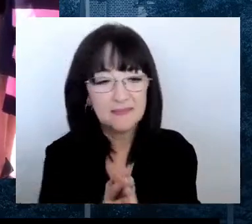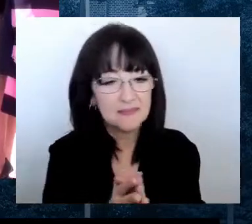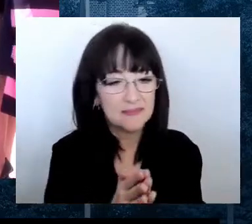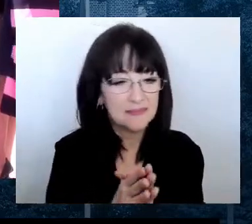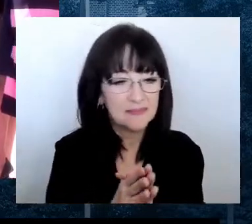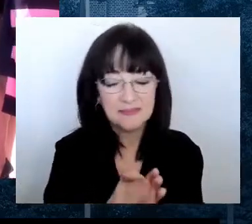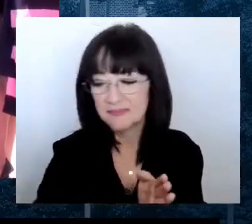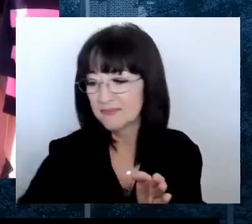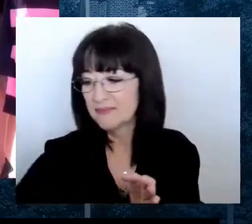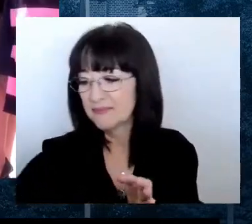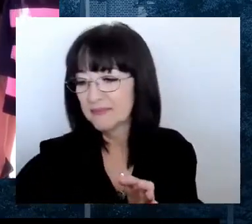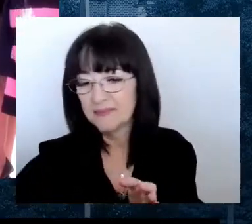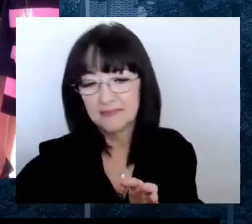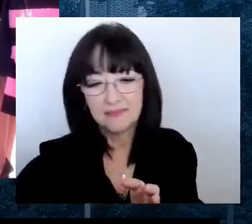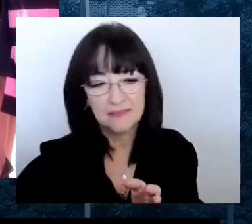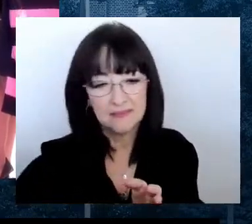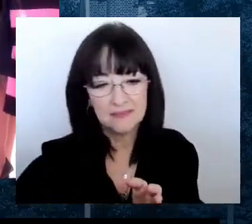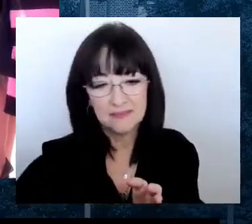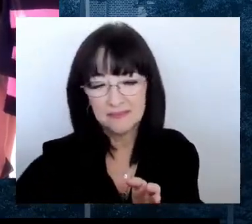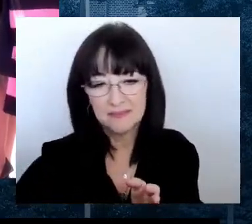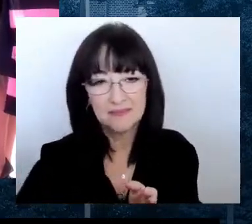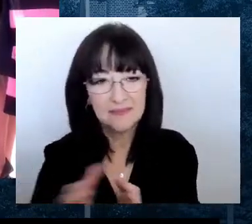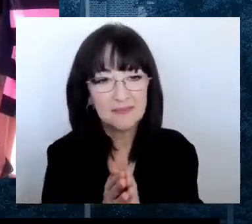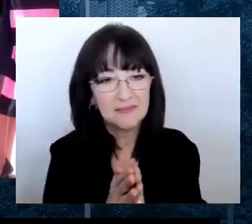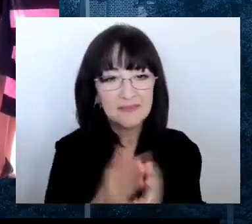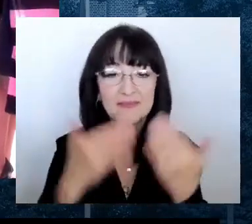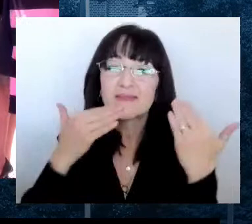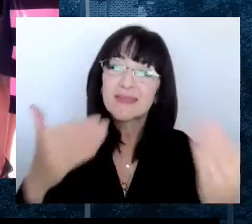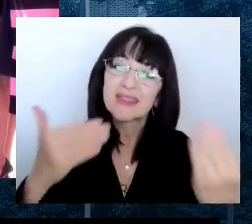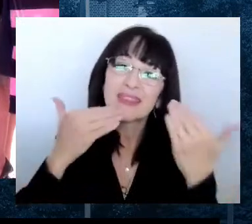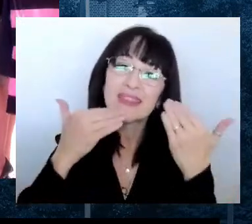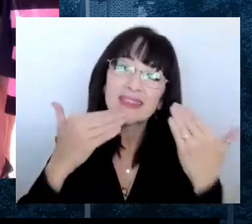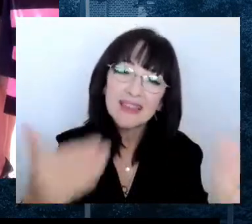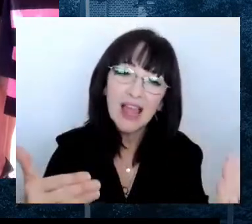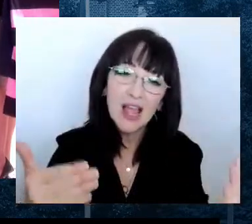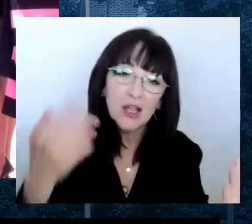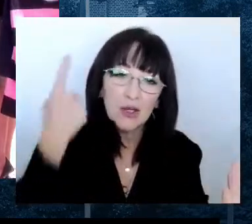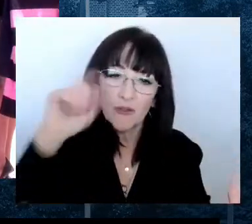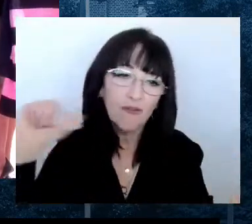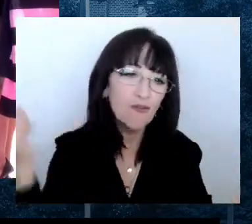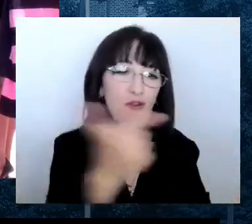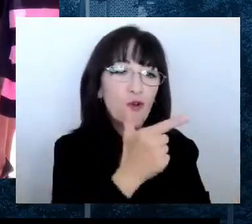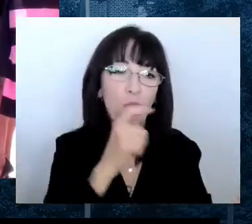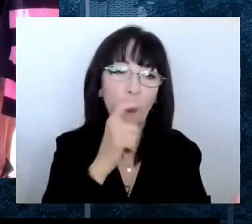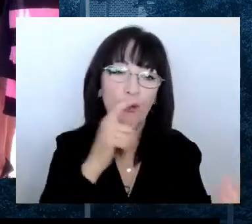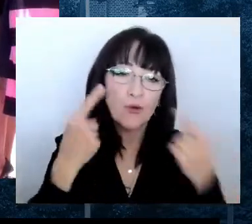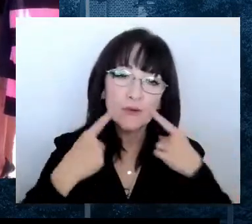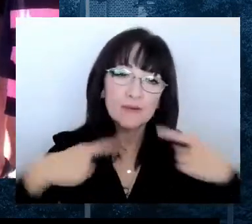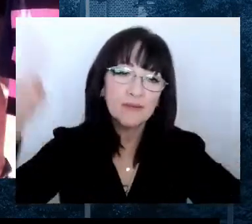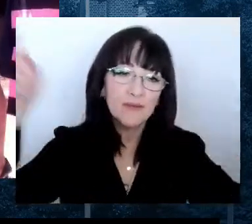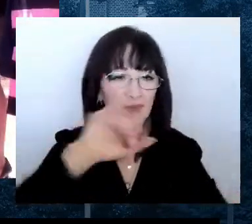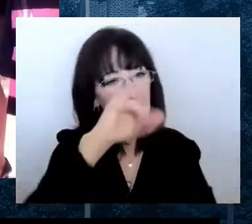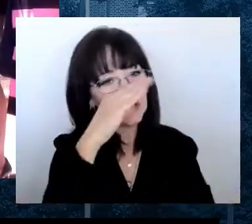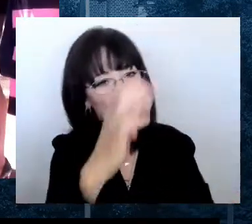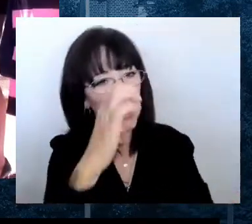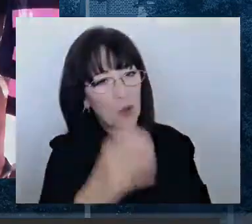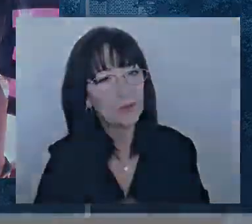To give it back, we'll make sure it gets processed. Thank you, everybody, for making it happen. For Joe. Go, Joe.